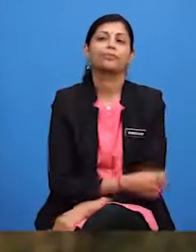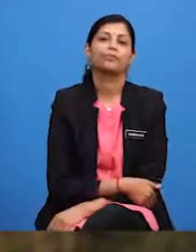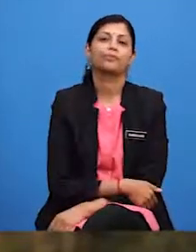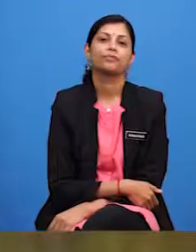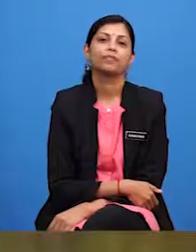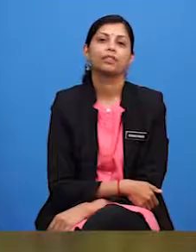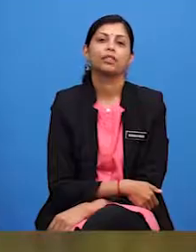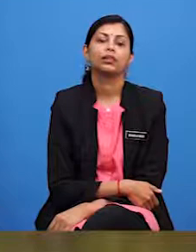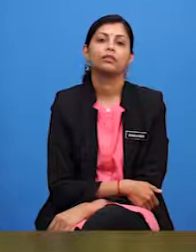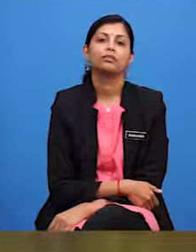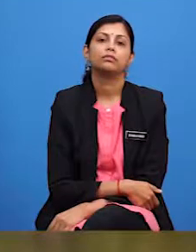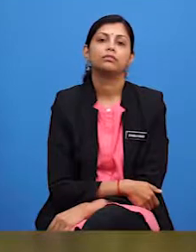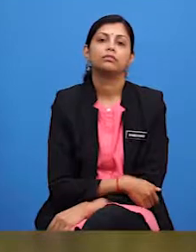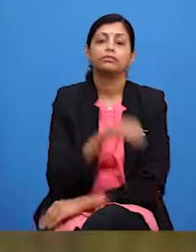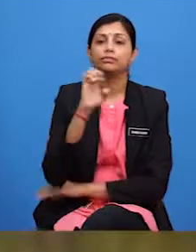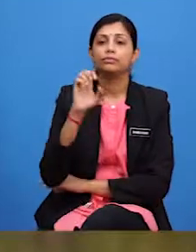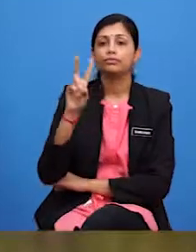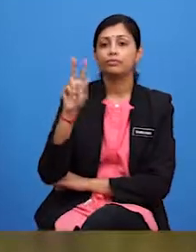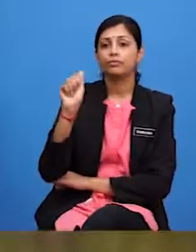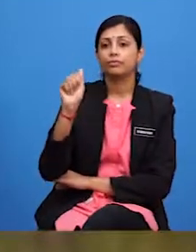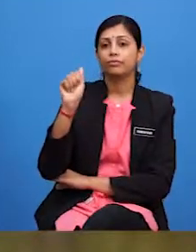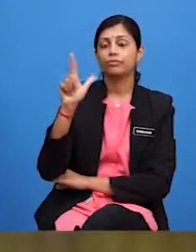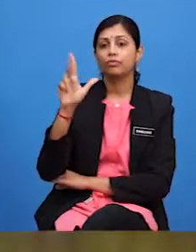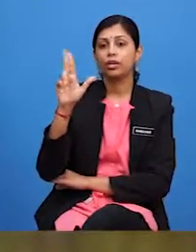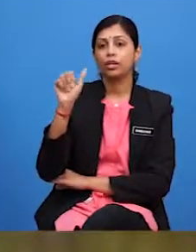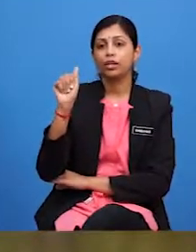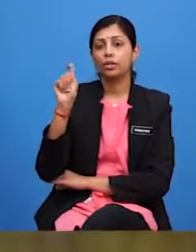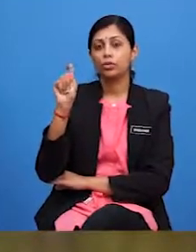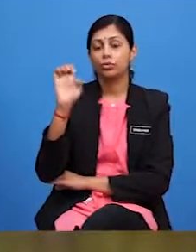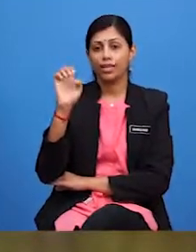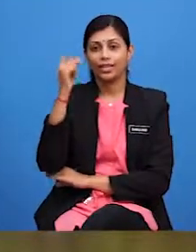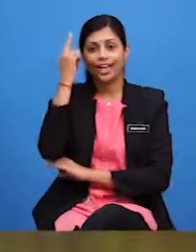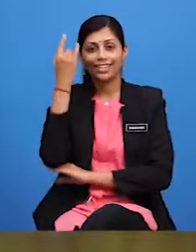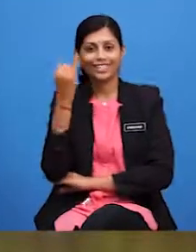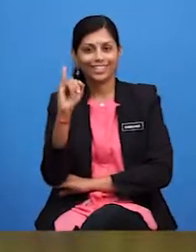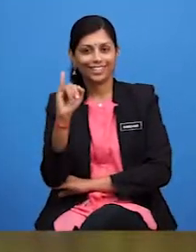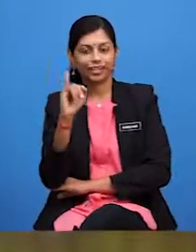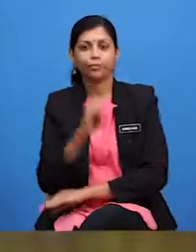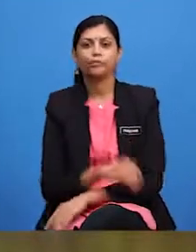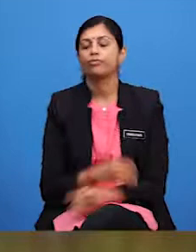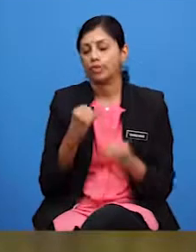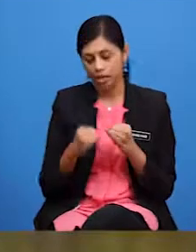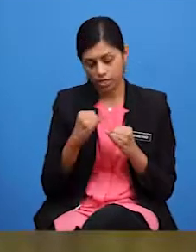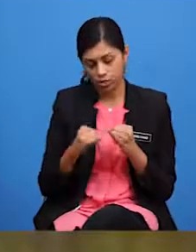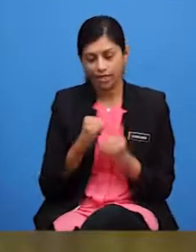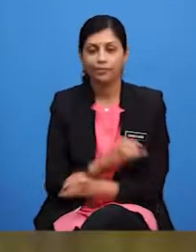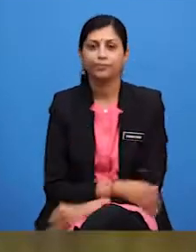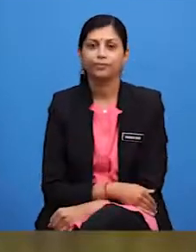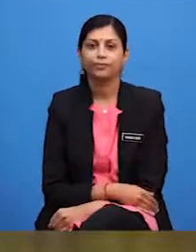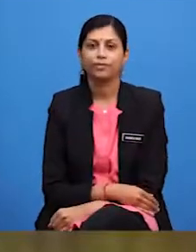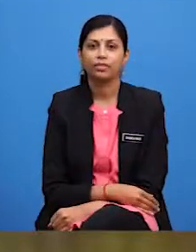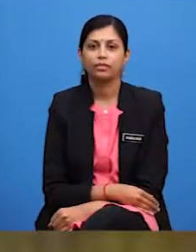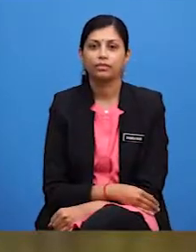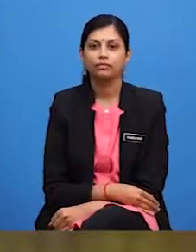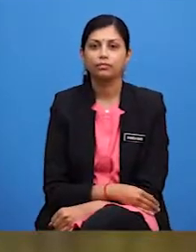discover. Evaluating your understanding is the final thought on what you have learned throughout the text,